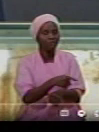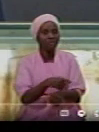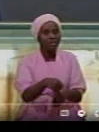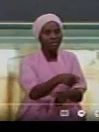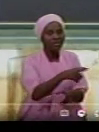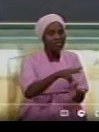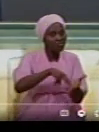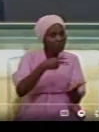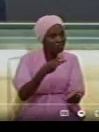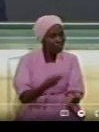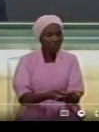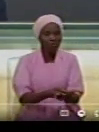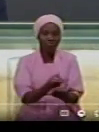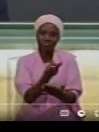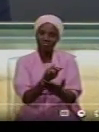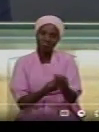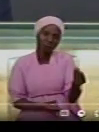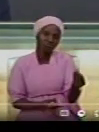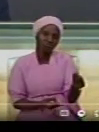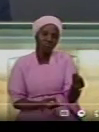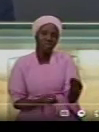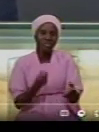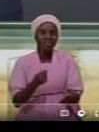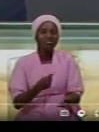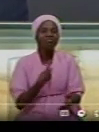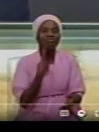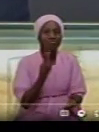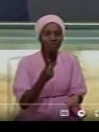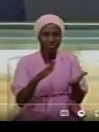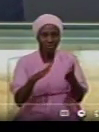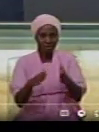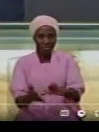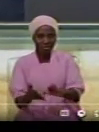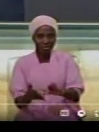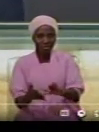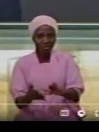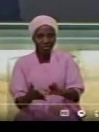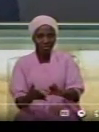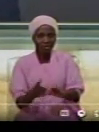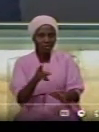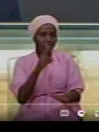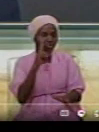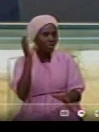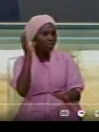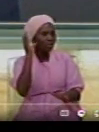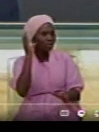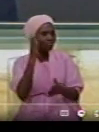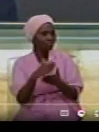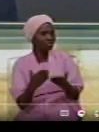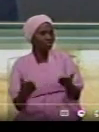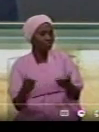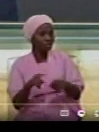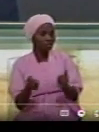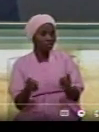flat. The voice is dead. You're hearing something,